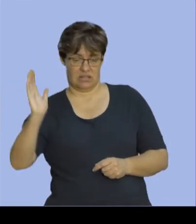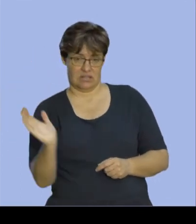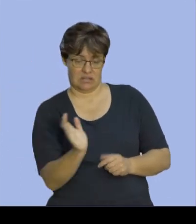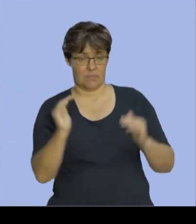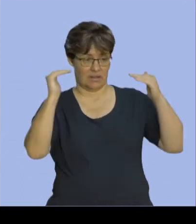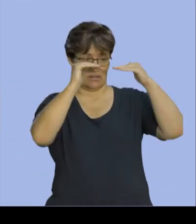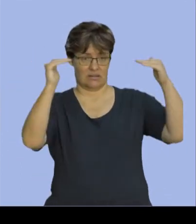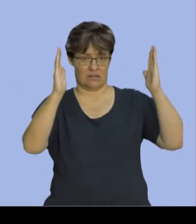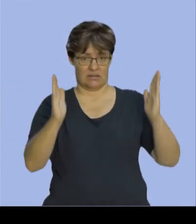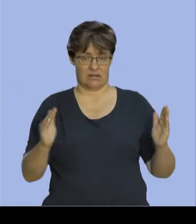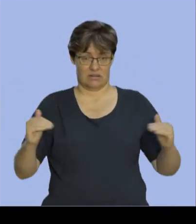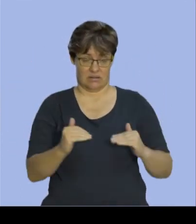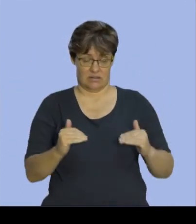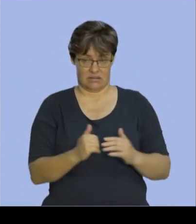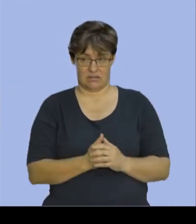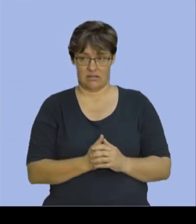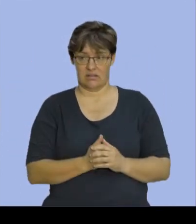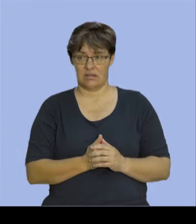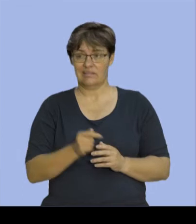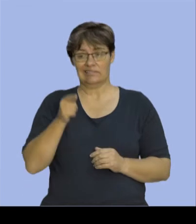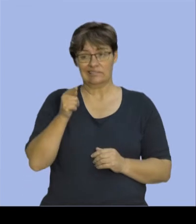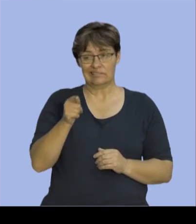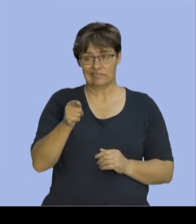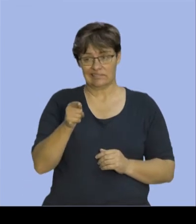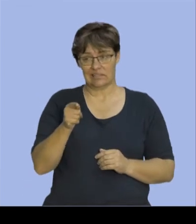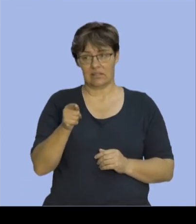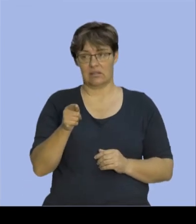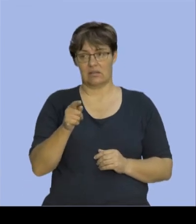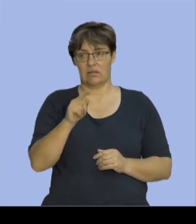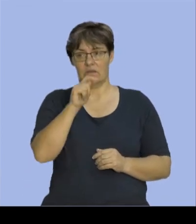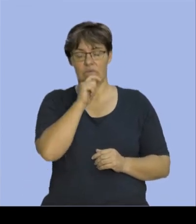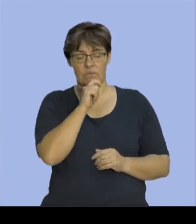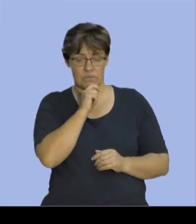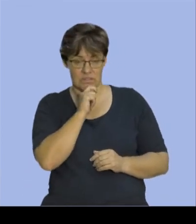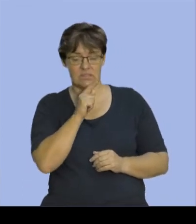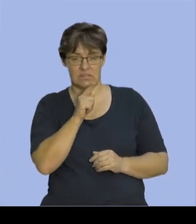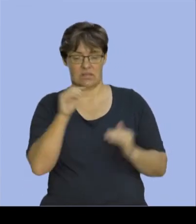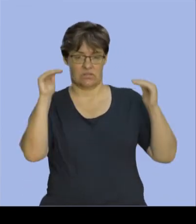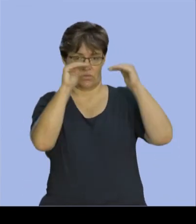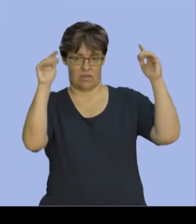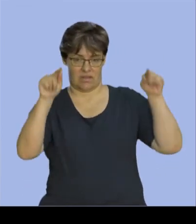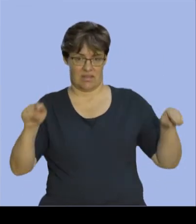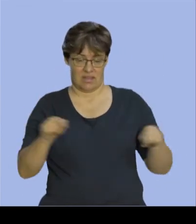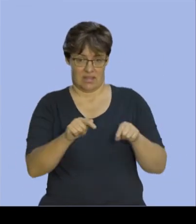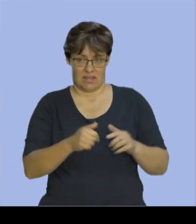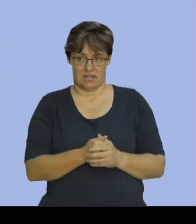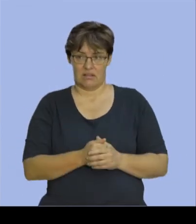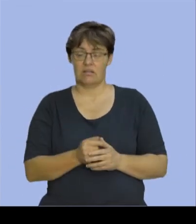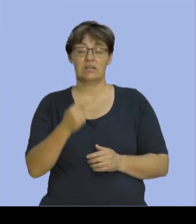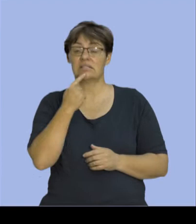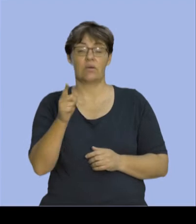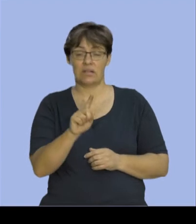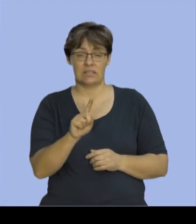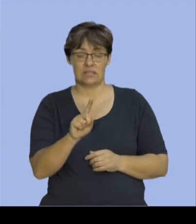the 360 degrees, right? So that's where we use your square brackets. And we normally call